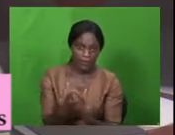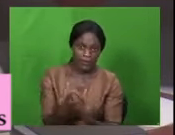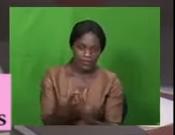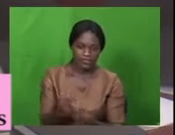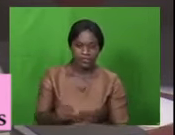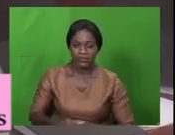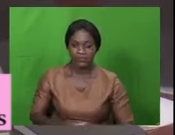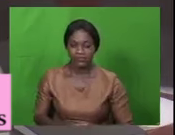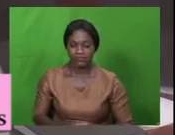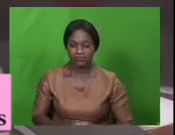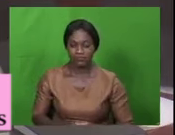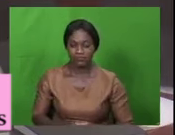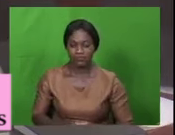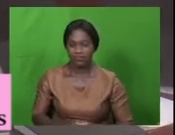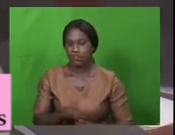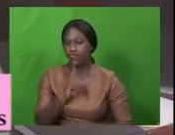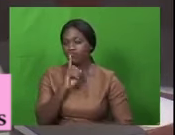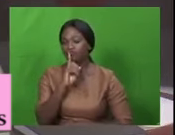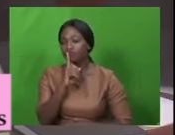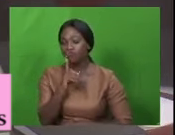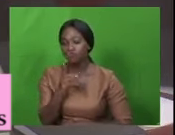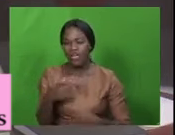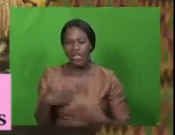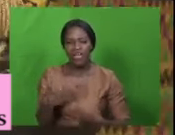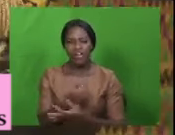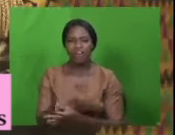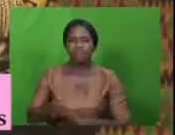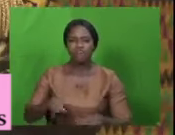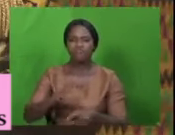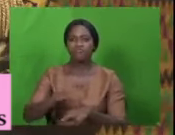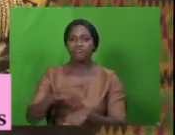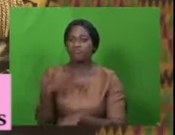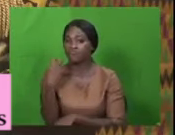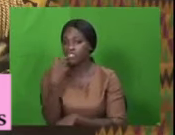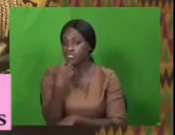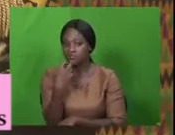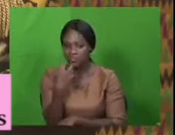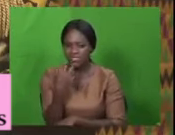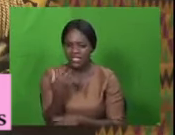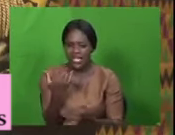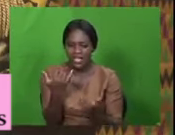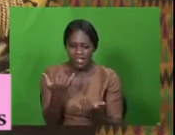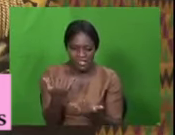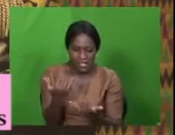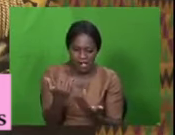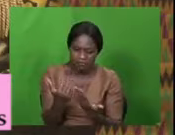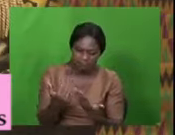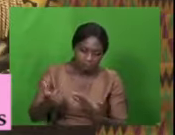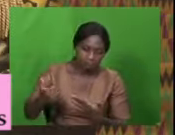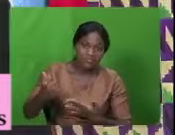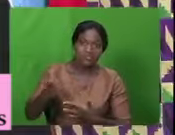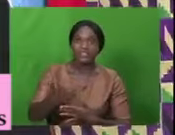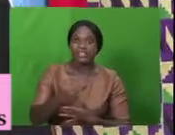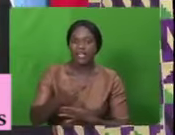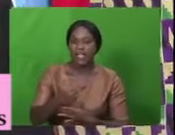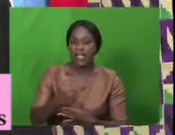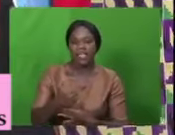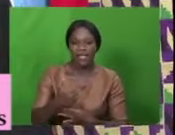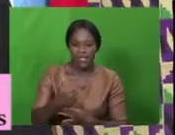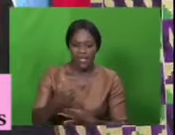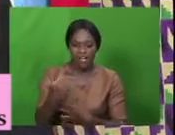Indeed, freedom of speech has now reached such heights that even members of the diplomatic